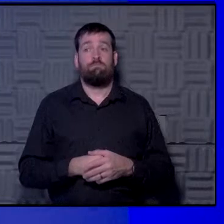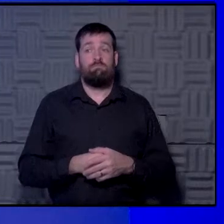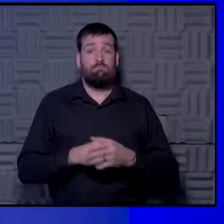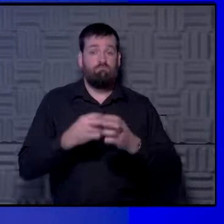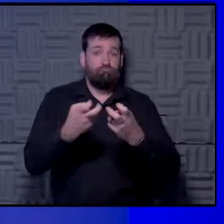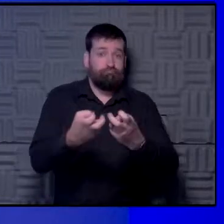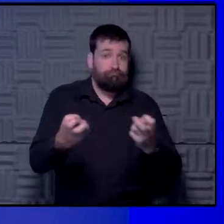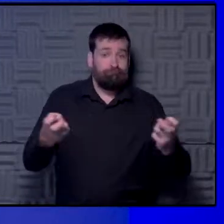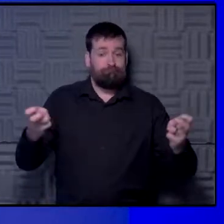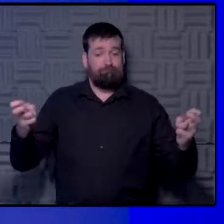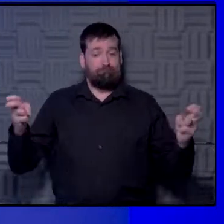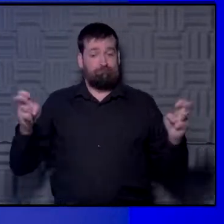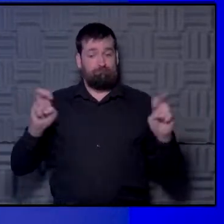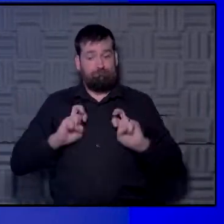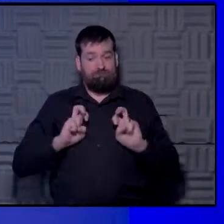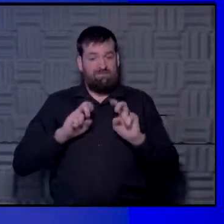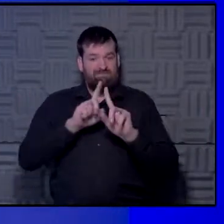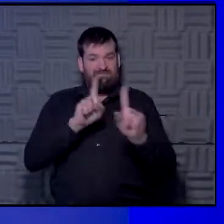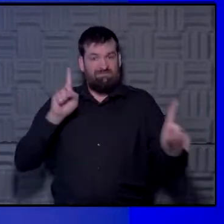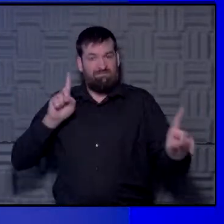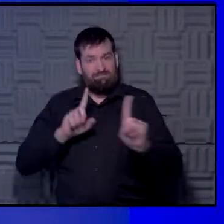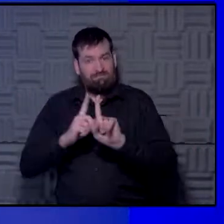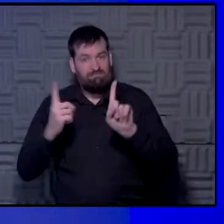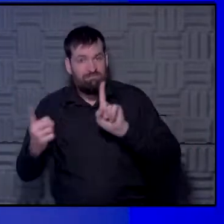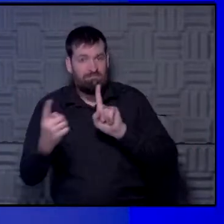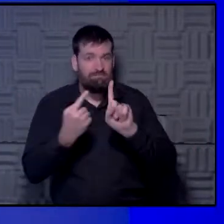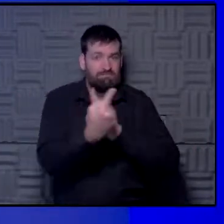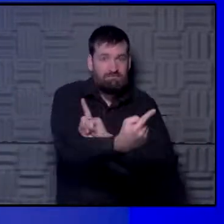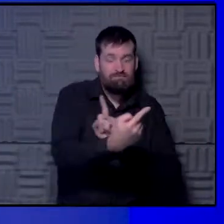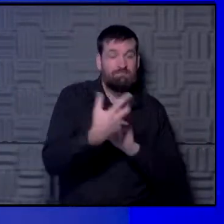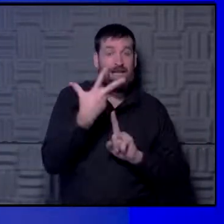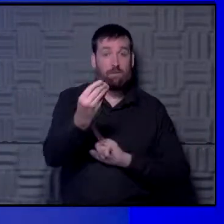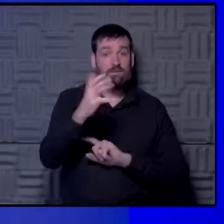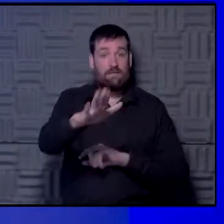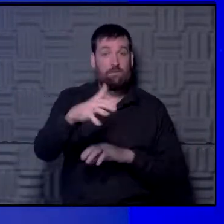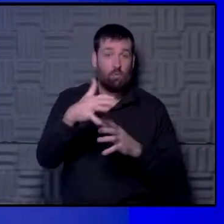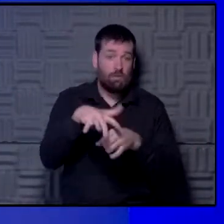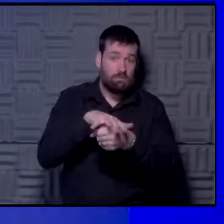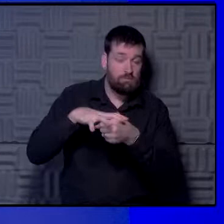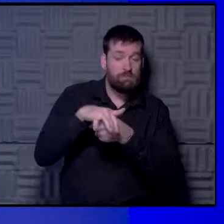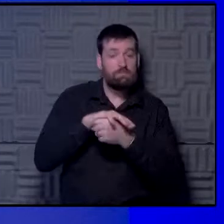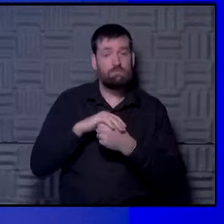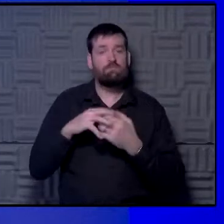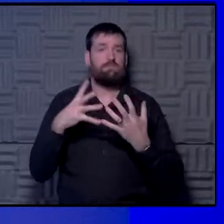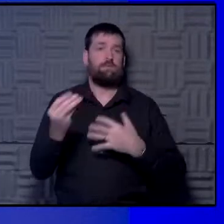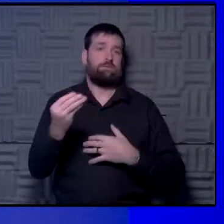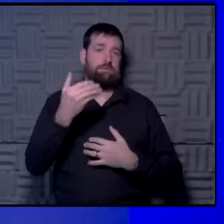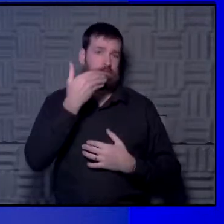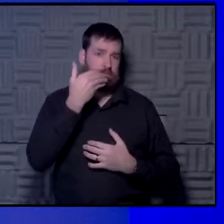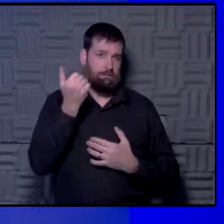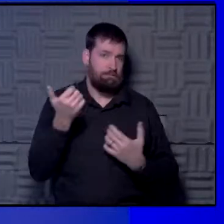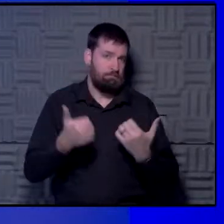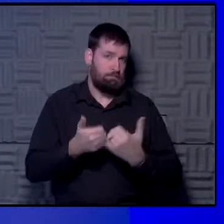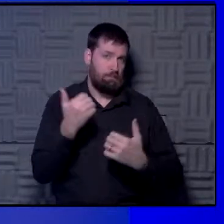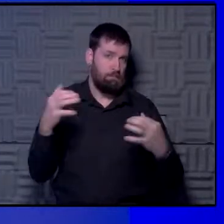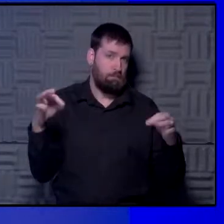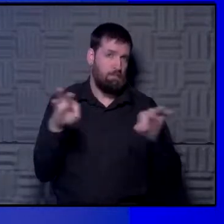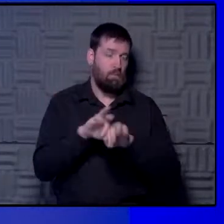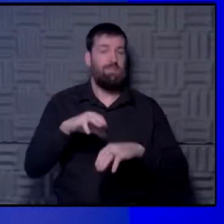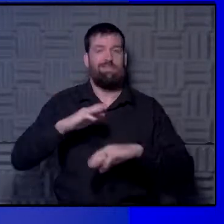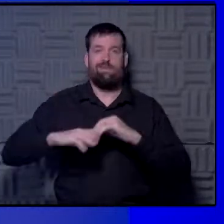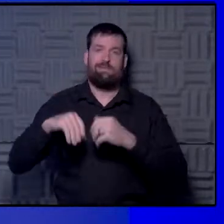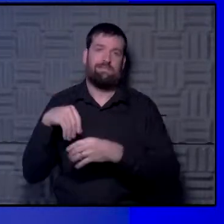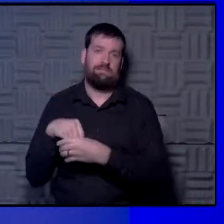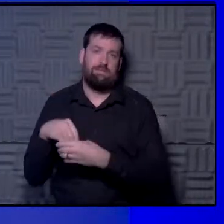spread yourself from the other people that aren't in your normal bubble, outside is certainly going to be more important than being